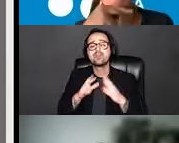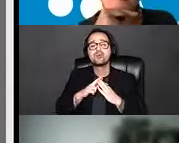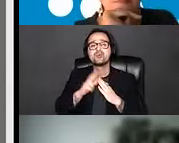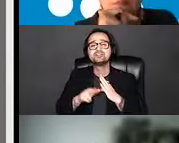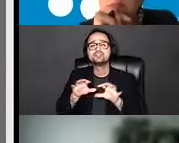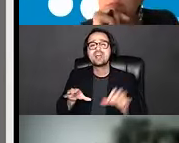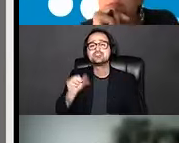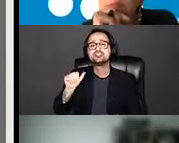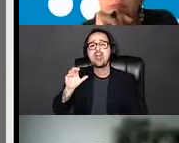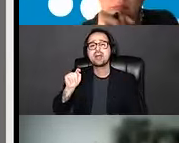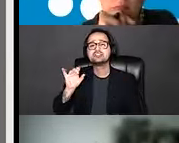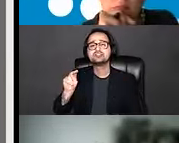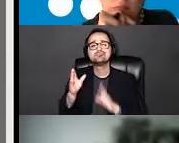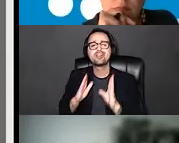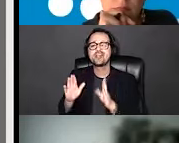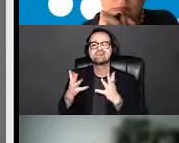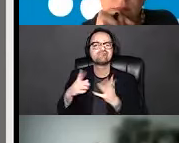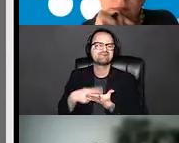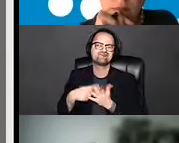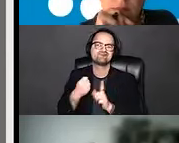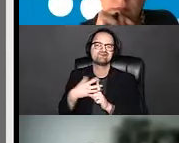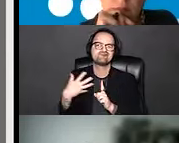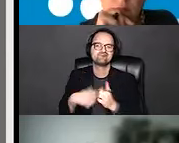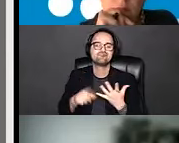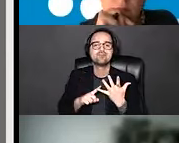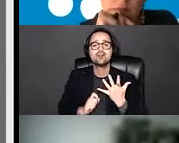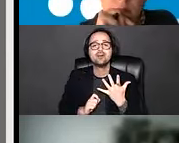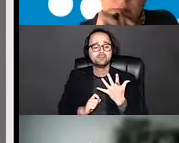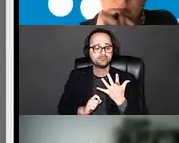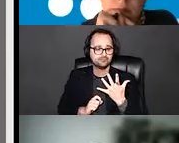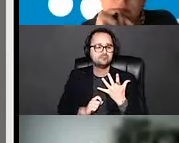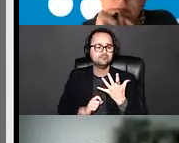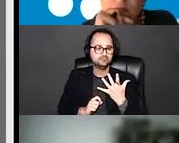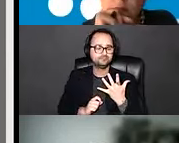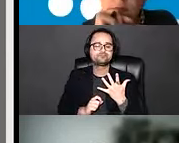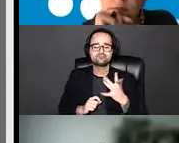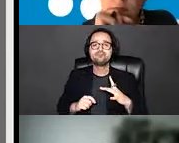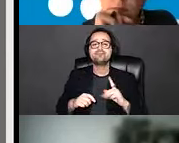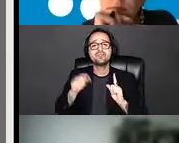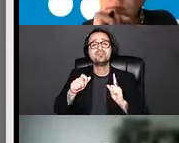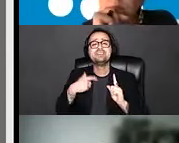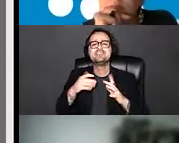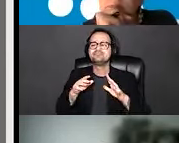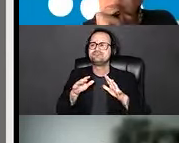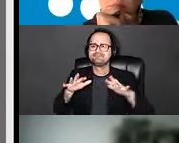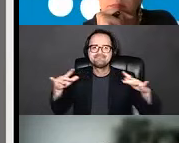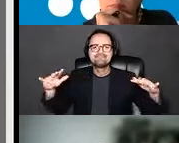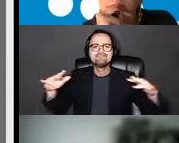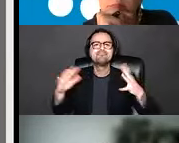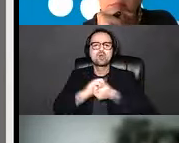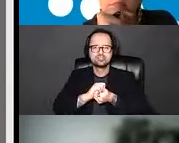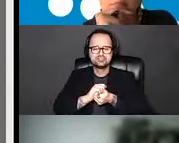child and family well-being. We've already talked quite a bit about that. Forge and deepen cross systems partnerships.